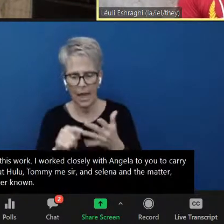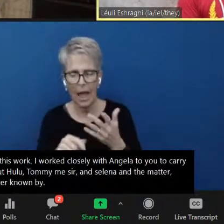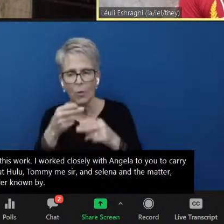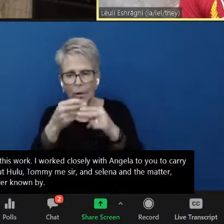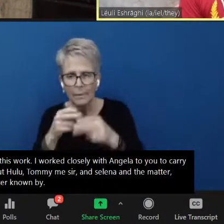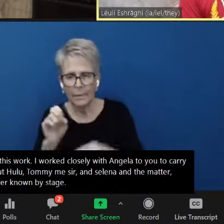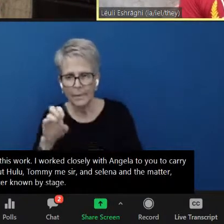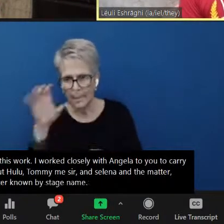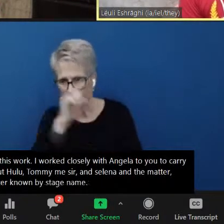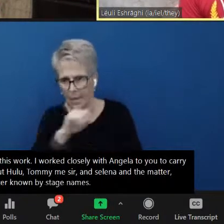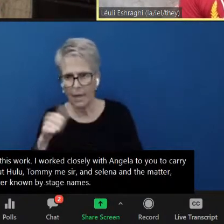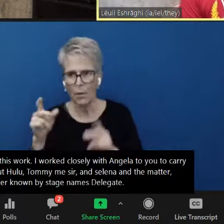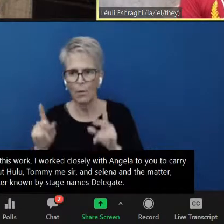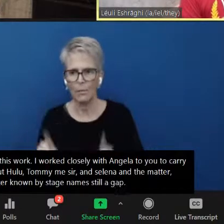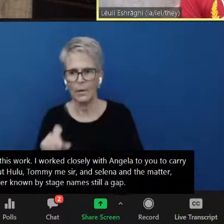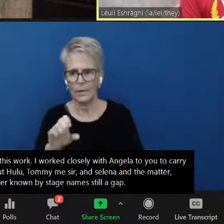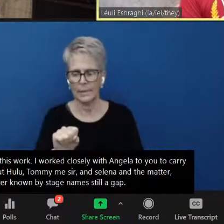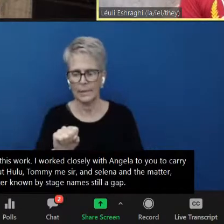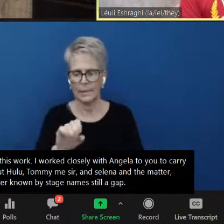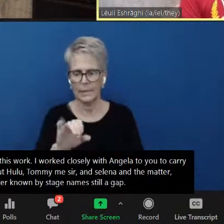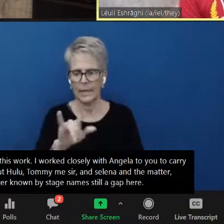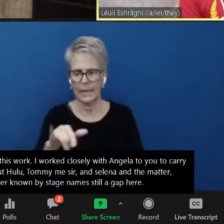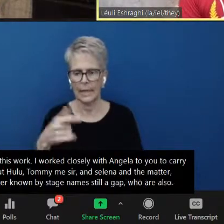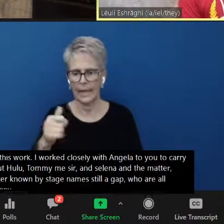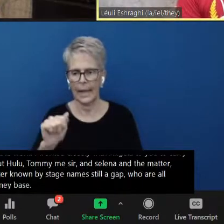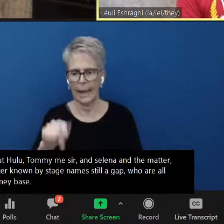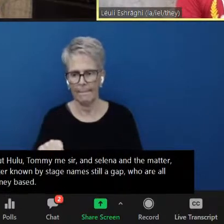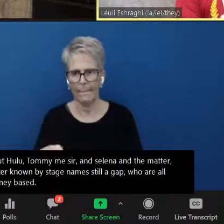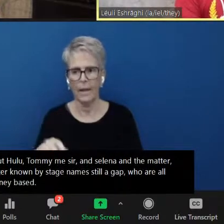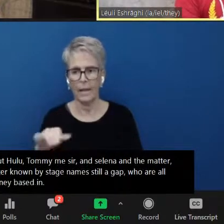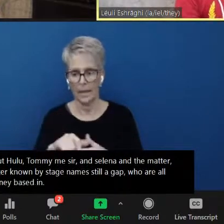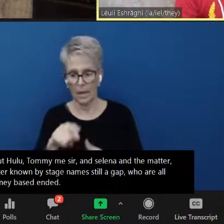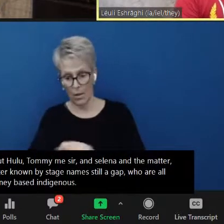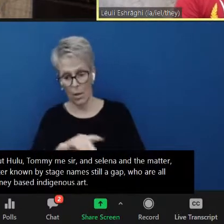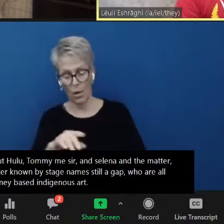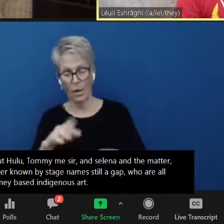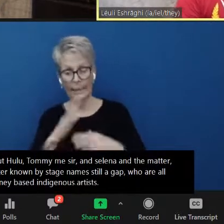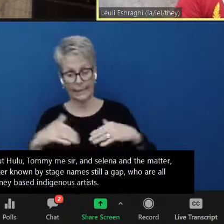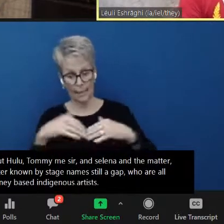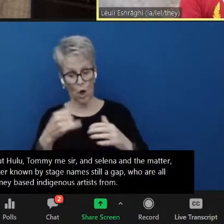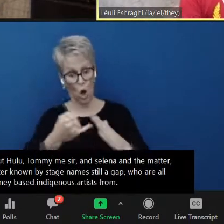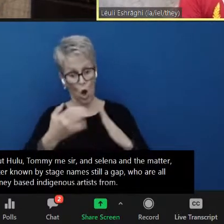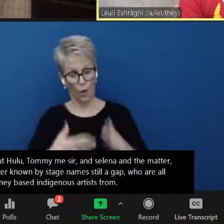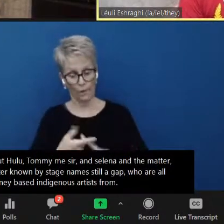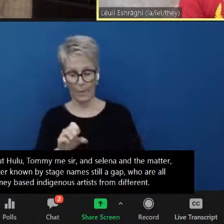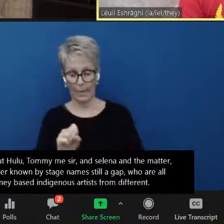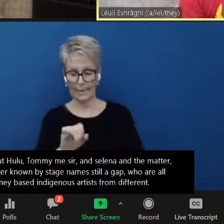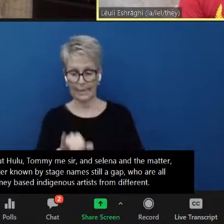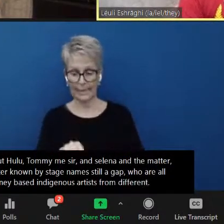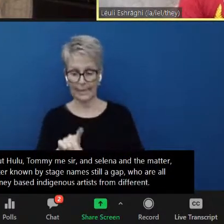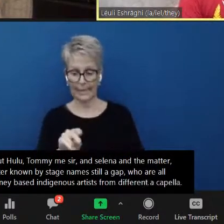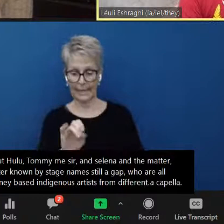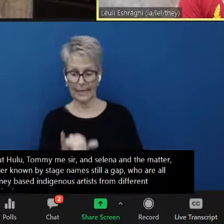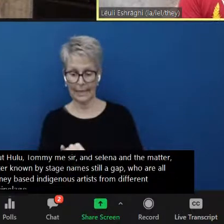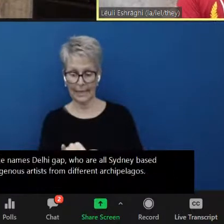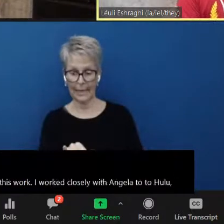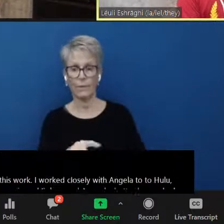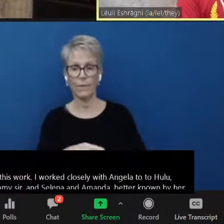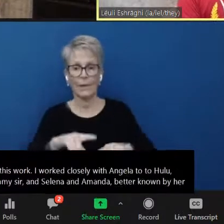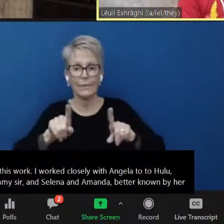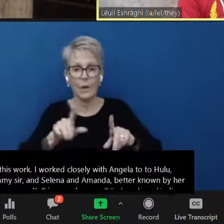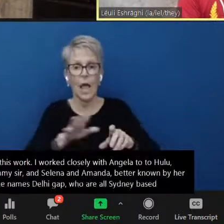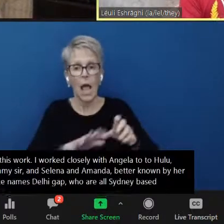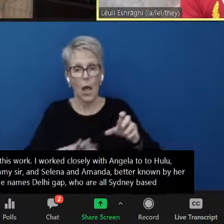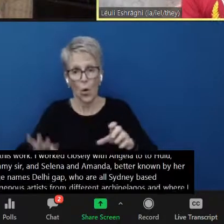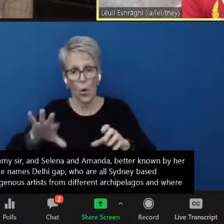by her stage name Steli Gap, who are all Sydney-based Indigenous artists from different archipelagos and where